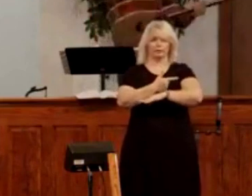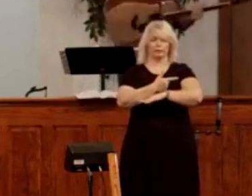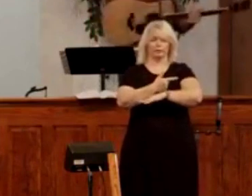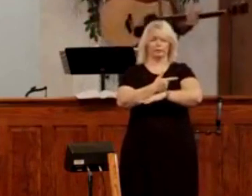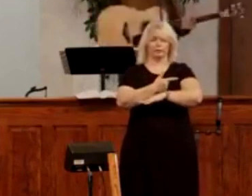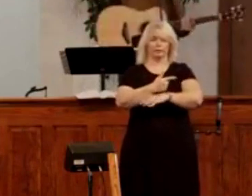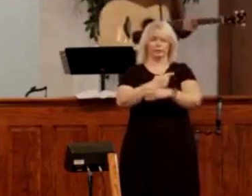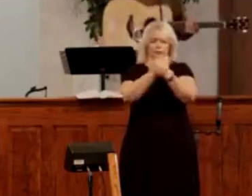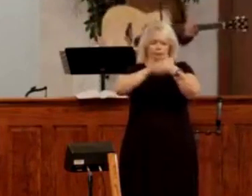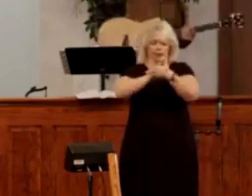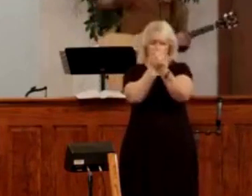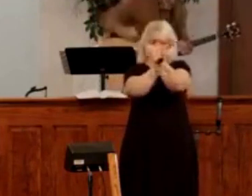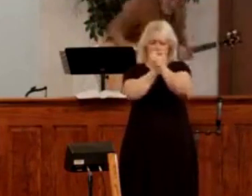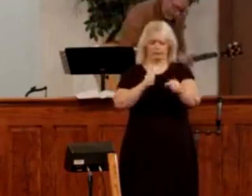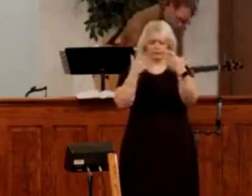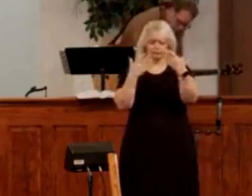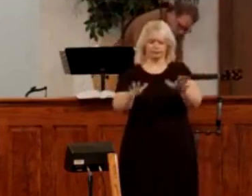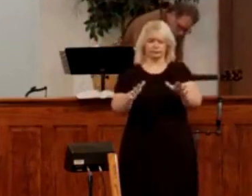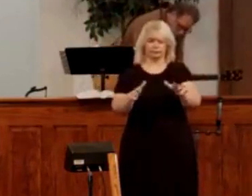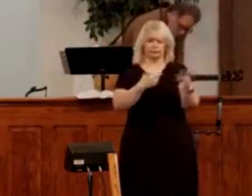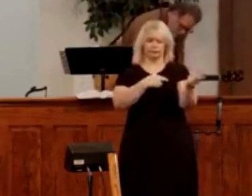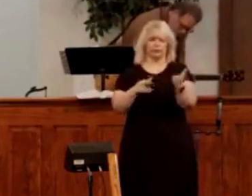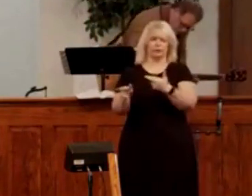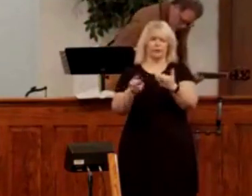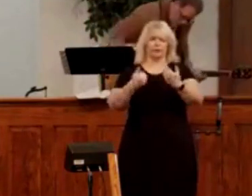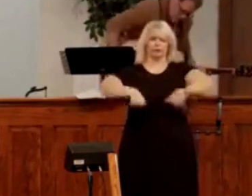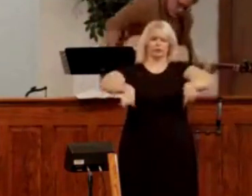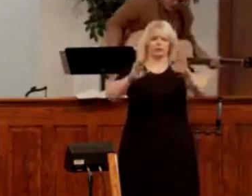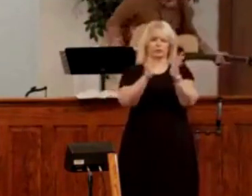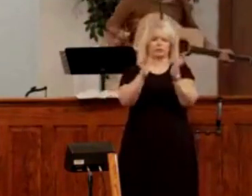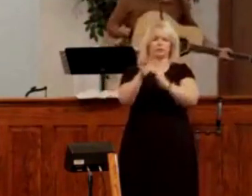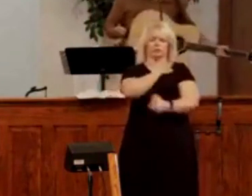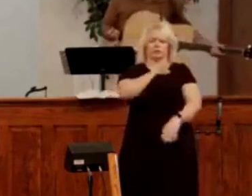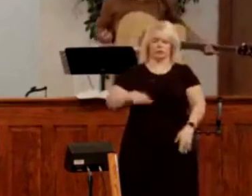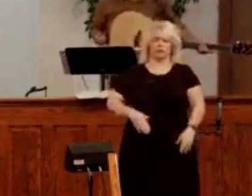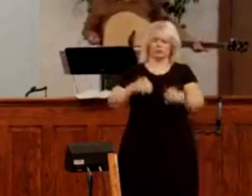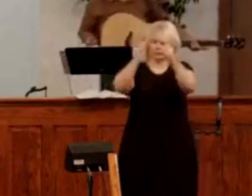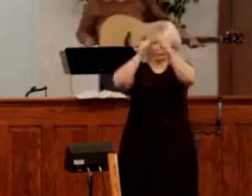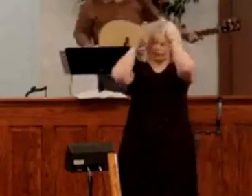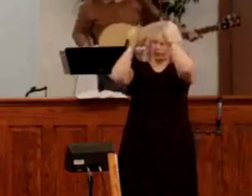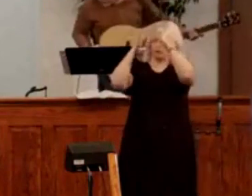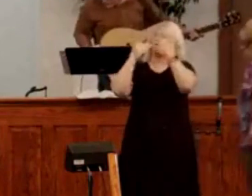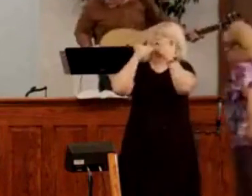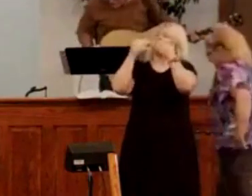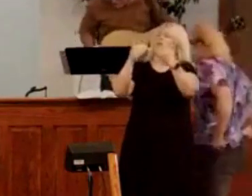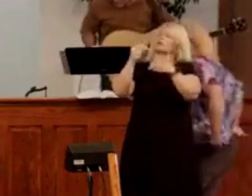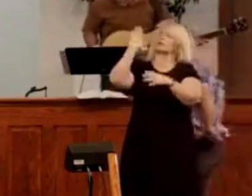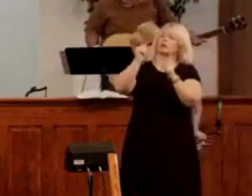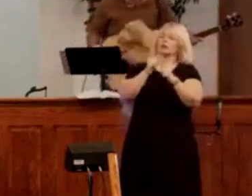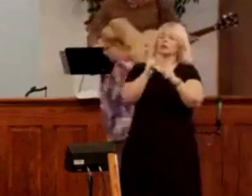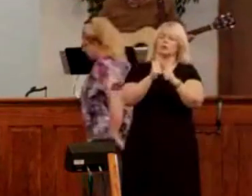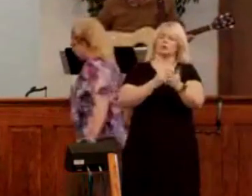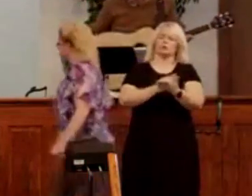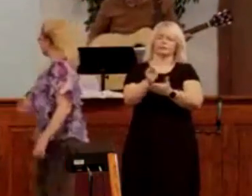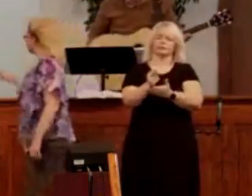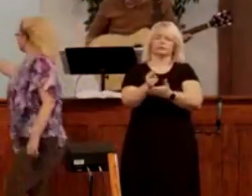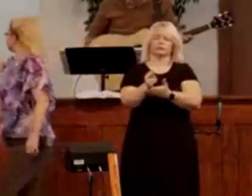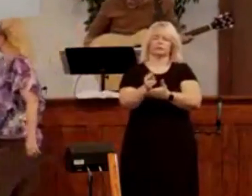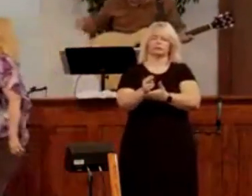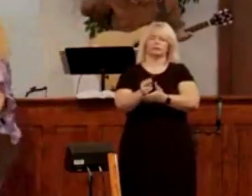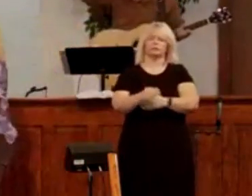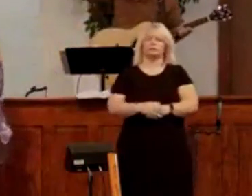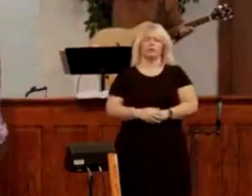Today you can be saved if you're ready to surrender to Jesus Christ. Father God in heaven, thank you for your word. It's truth. You've guided us in your